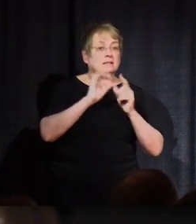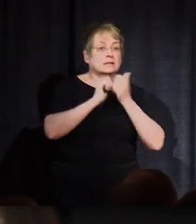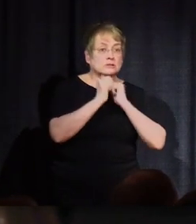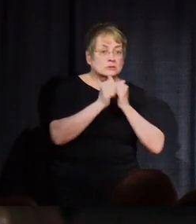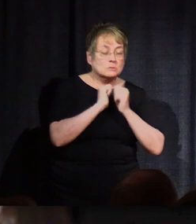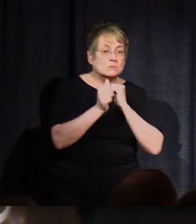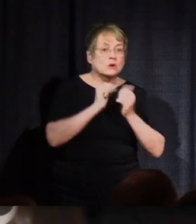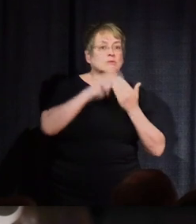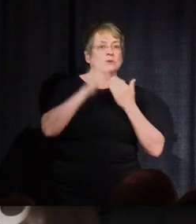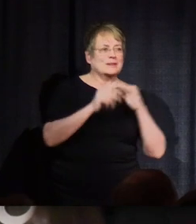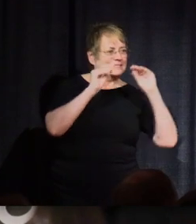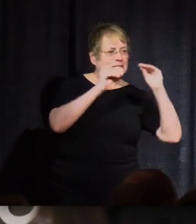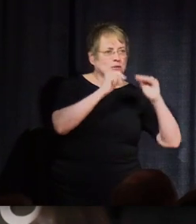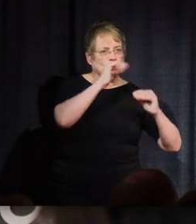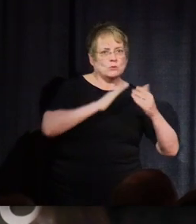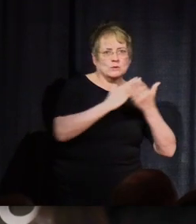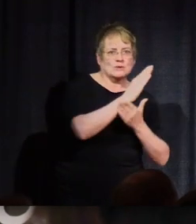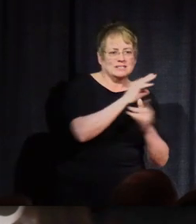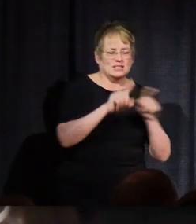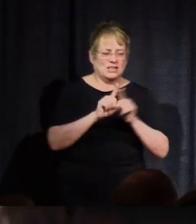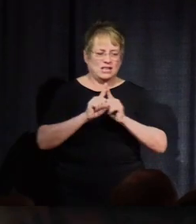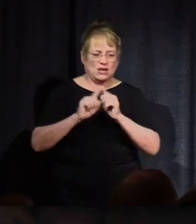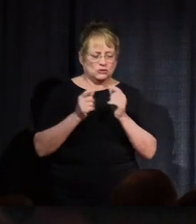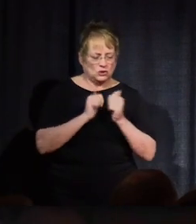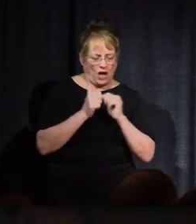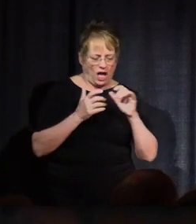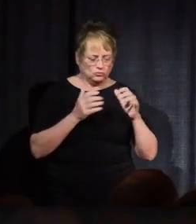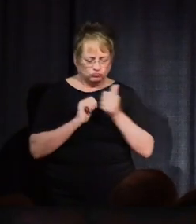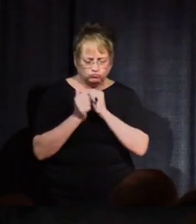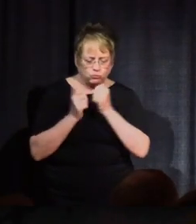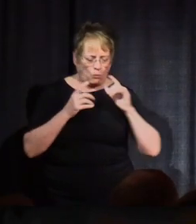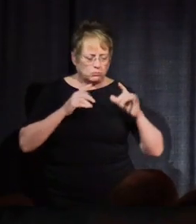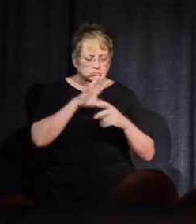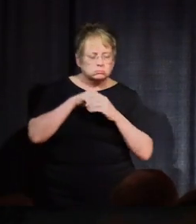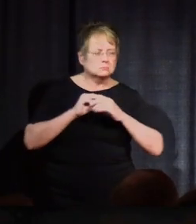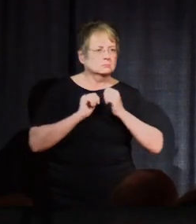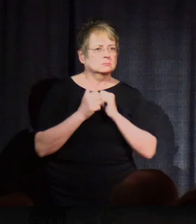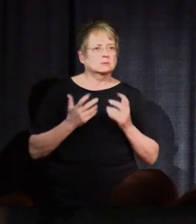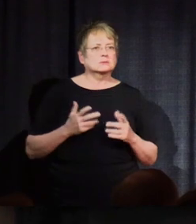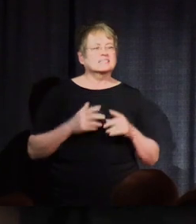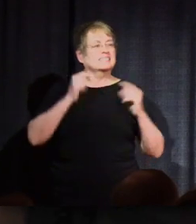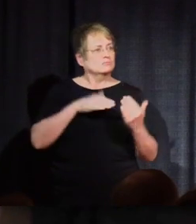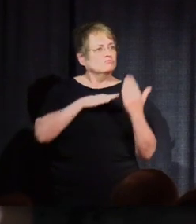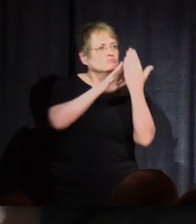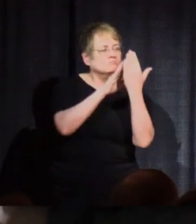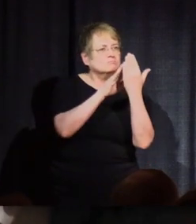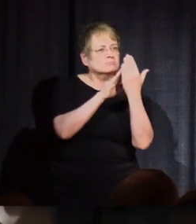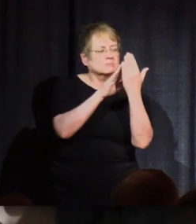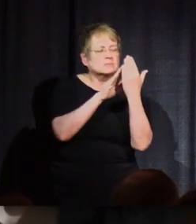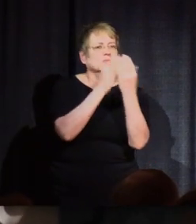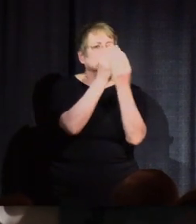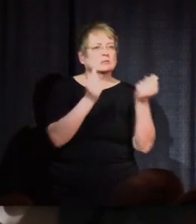rights along with ball handling skills this direct approach to addressing gender-based violence was new to